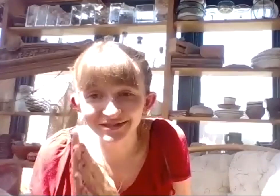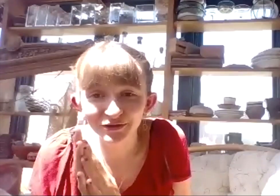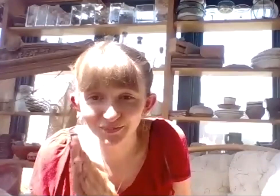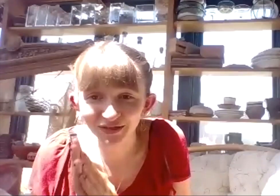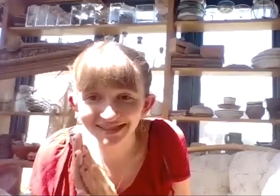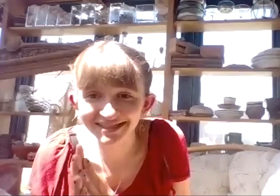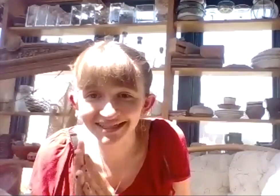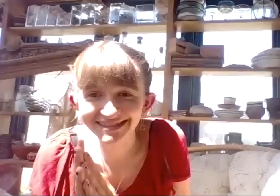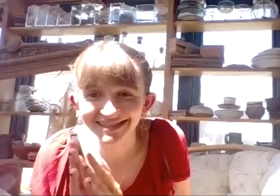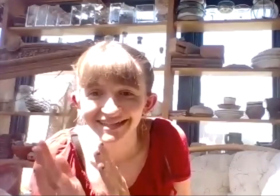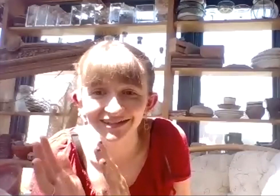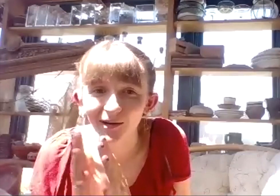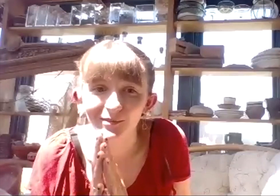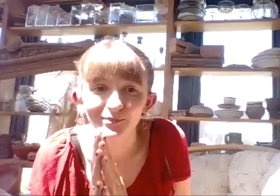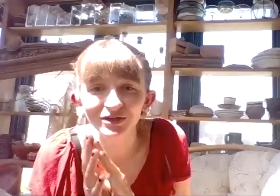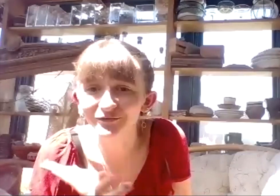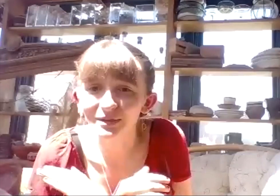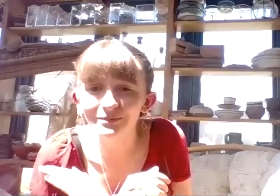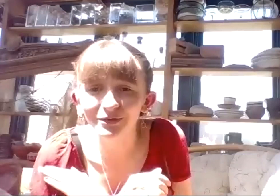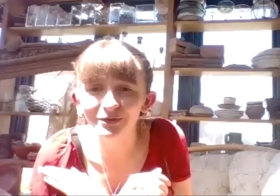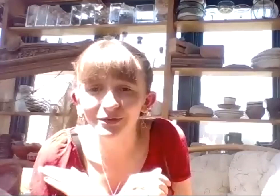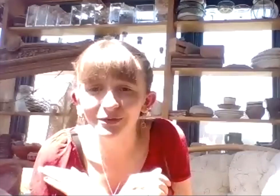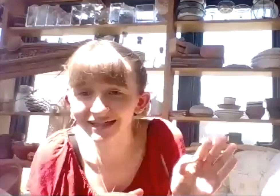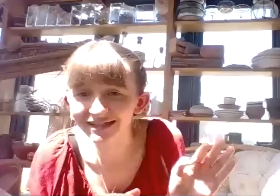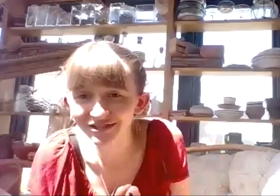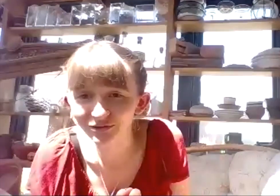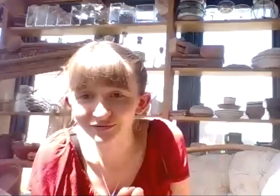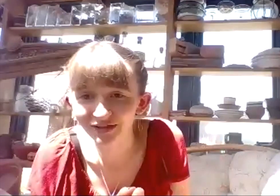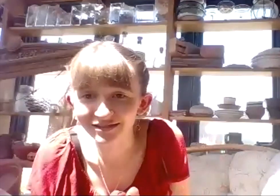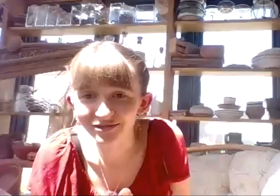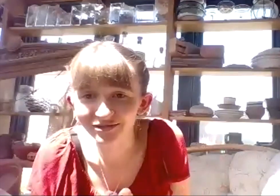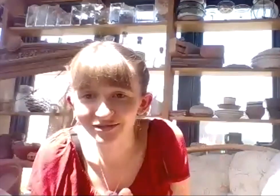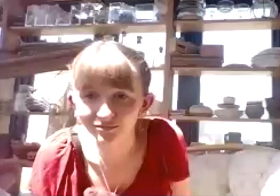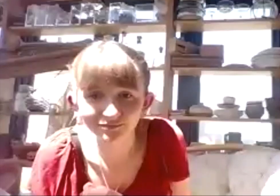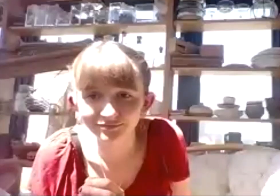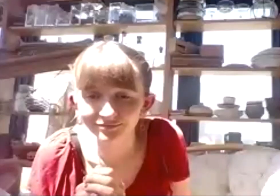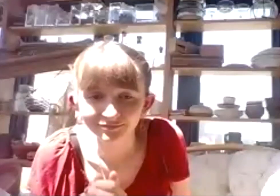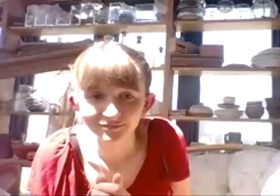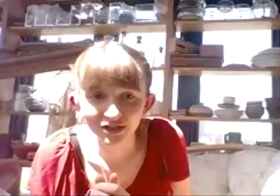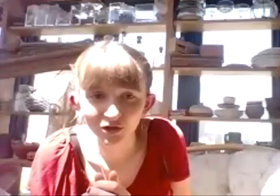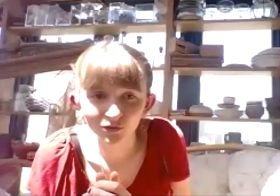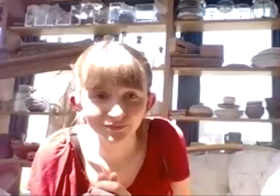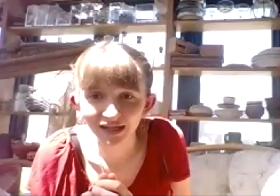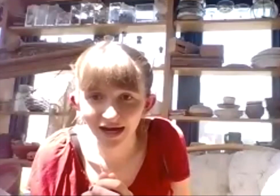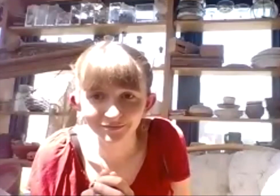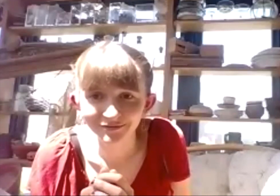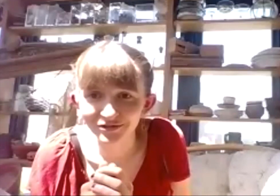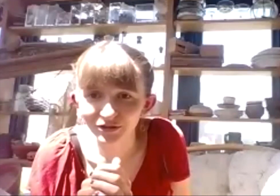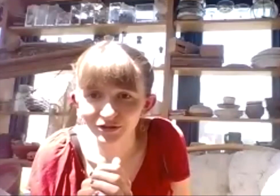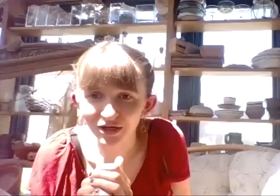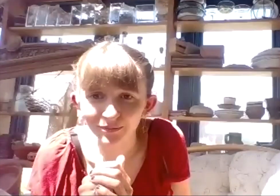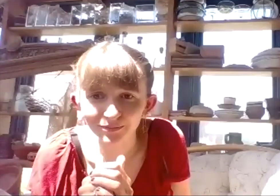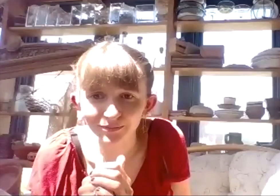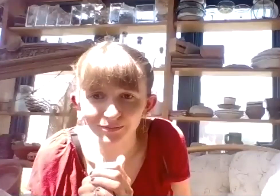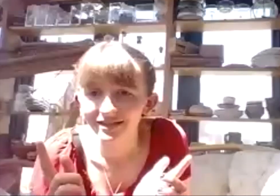Reading is one of the biggest things. There are books for people of all ages who love dinosaurs. So yeah, just look